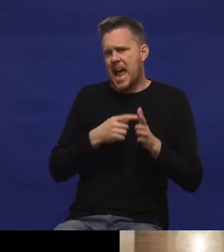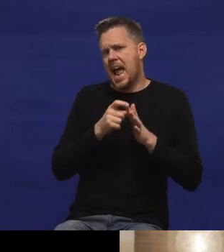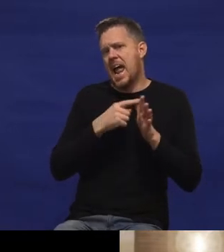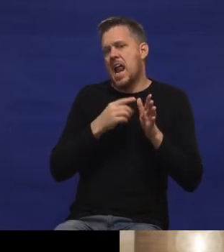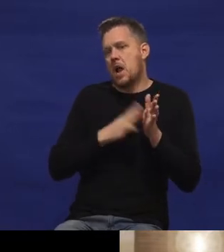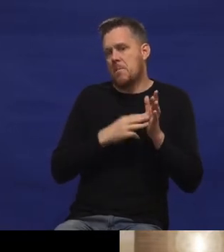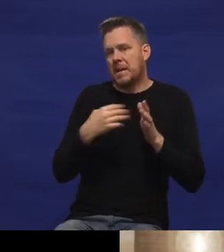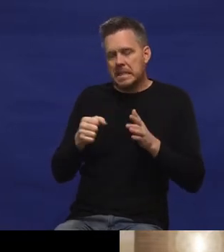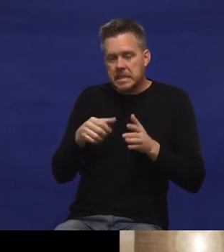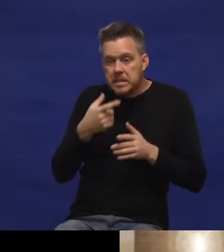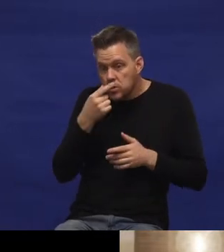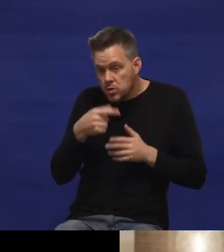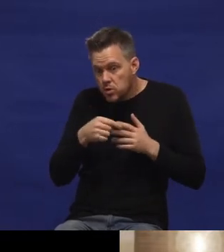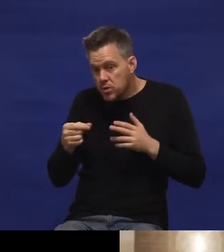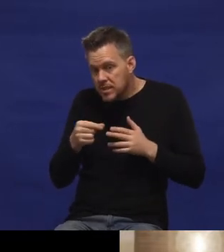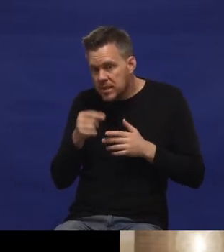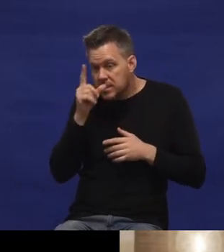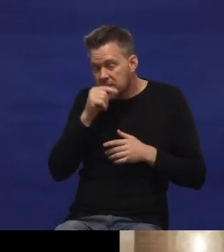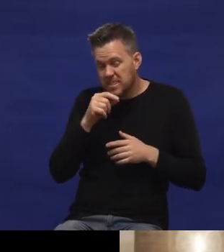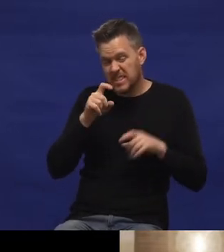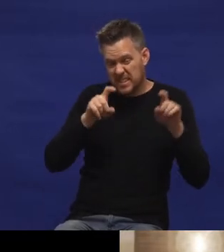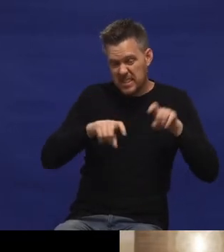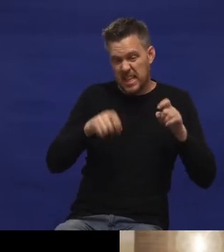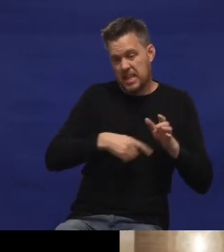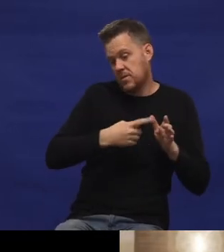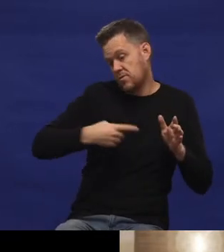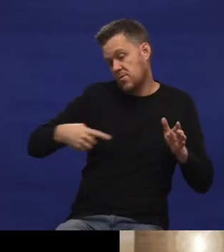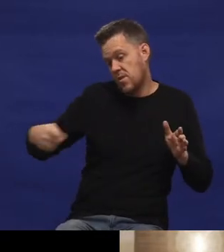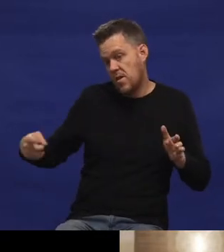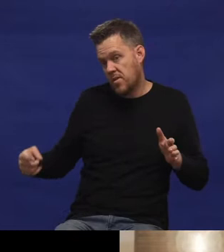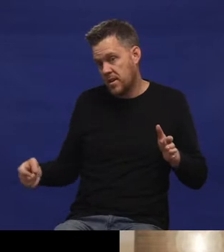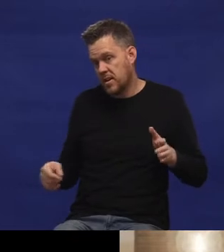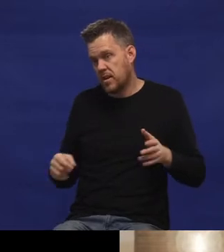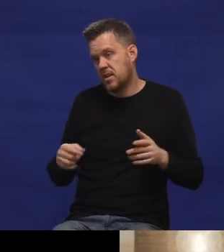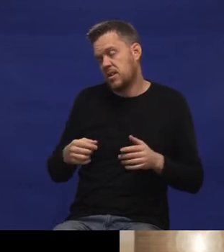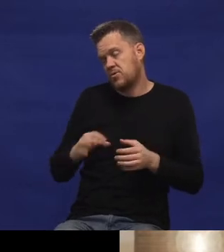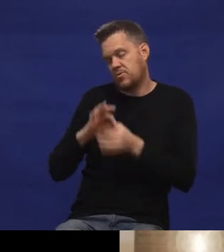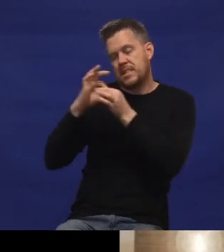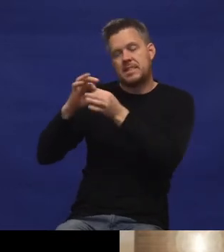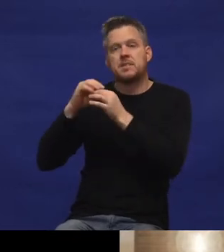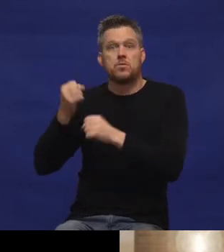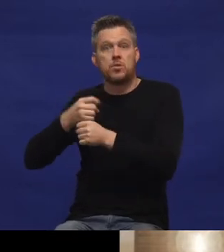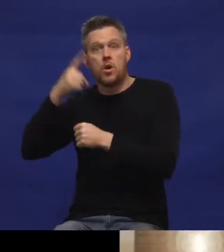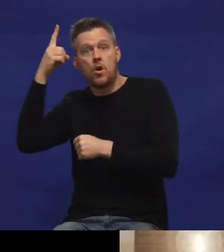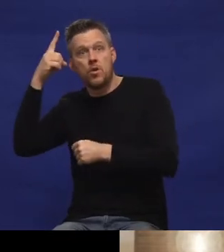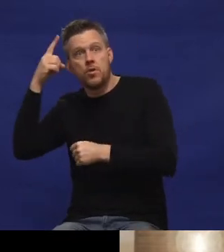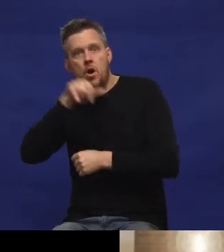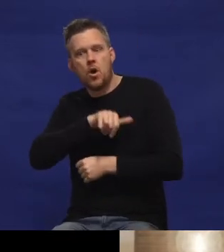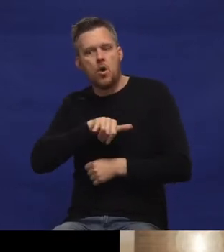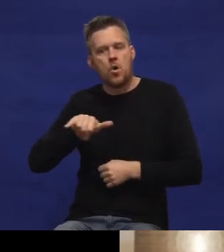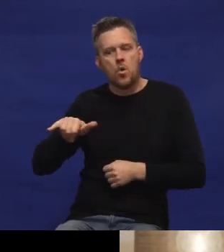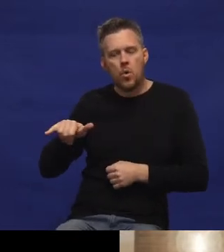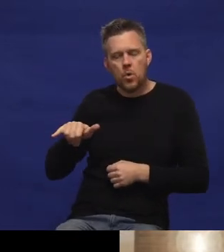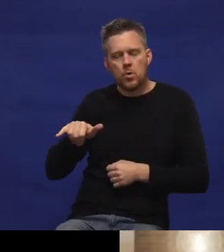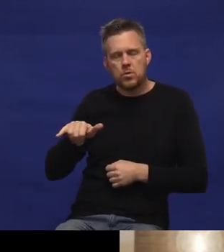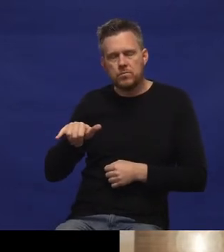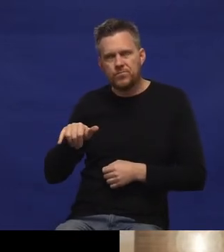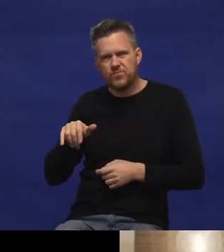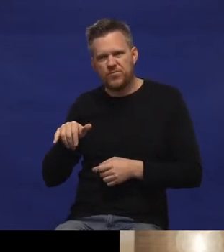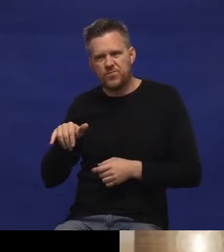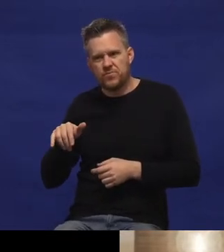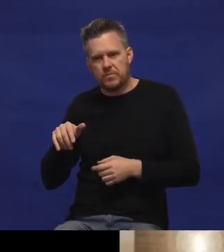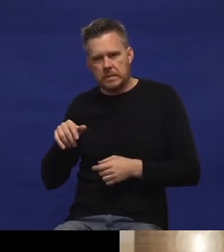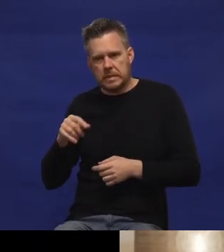choice to either stay in everlasting, immortal relationship with God, or to,